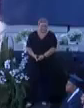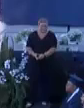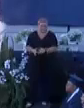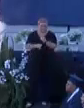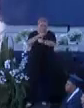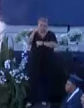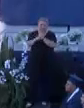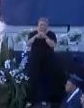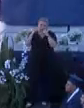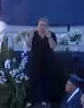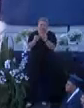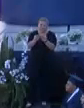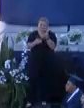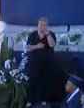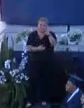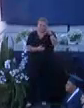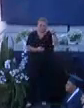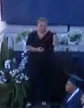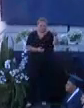International Club, blue and green.